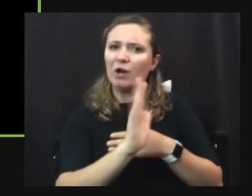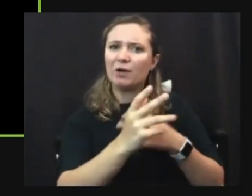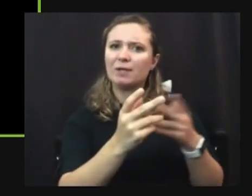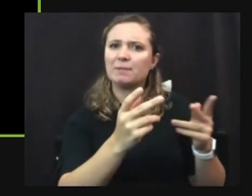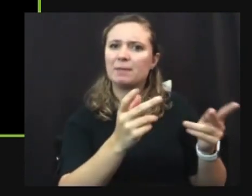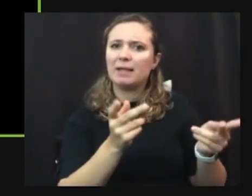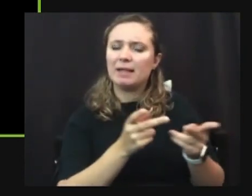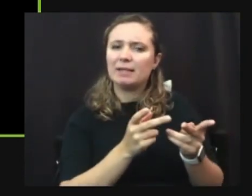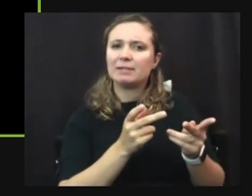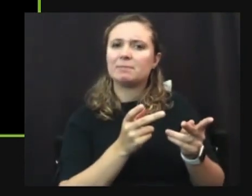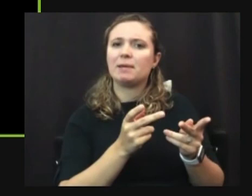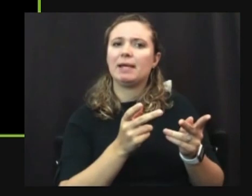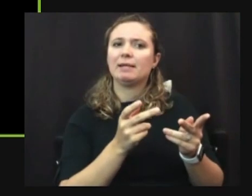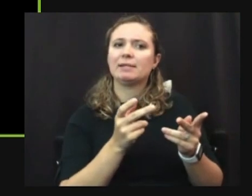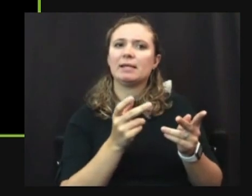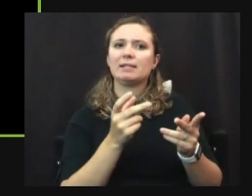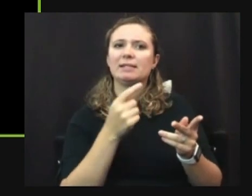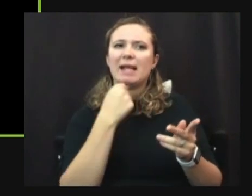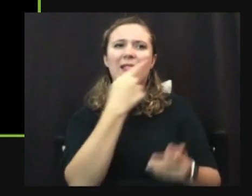the level of